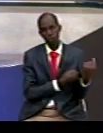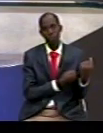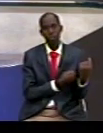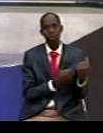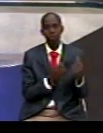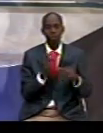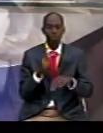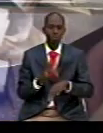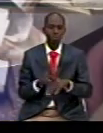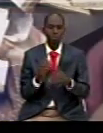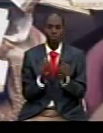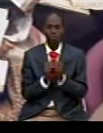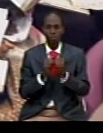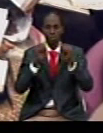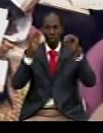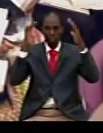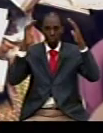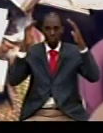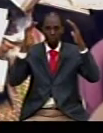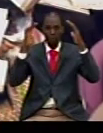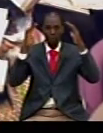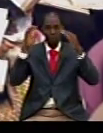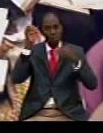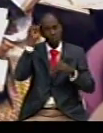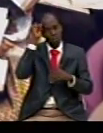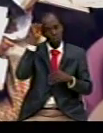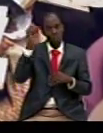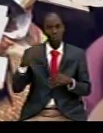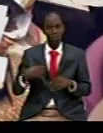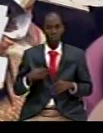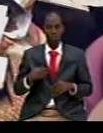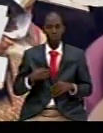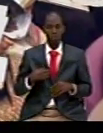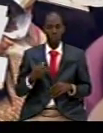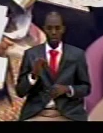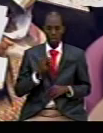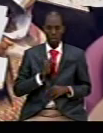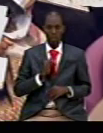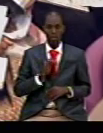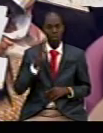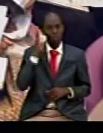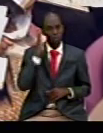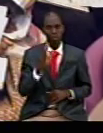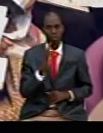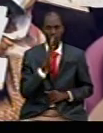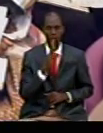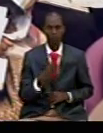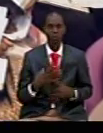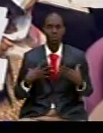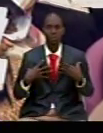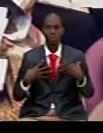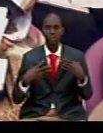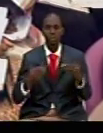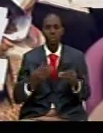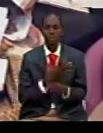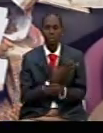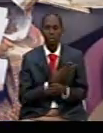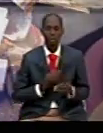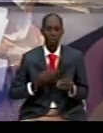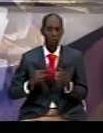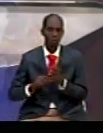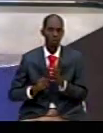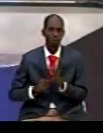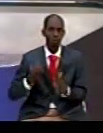touch with expectation, his clothes I shall be whole. And straightway,